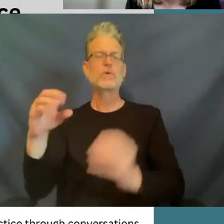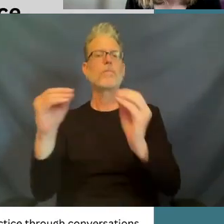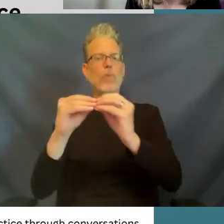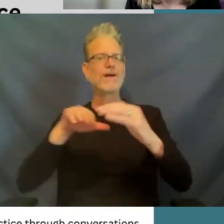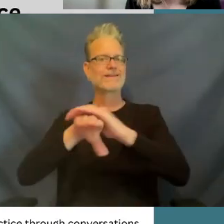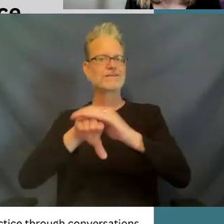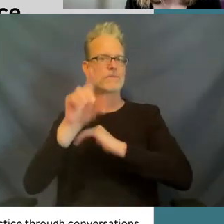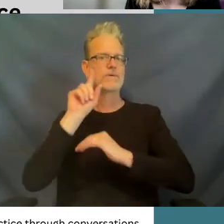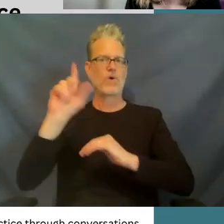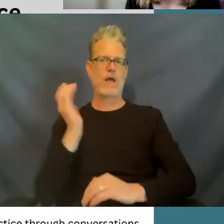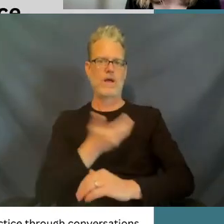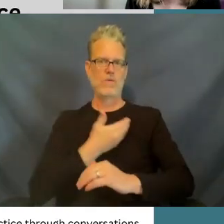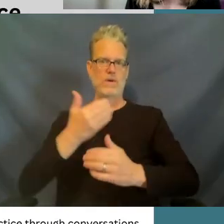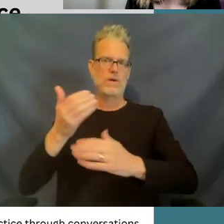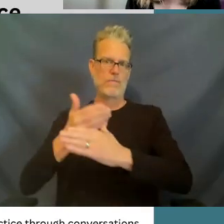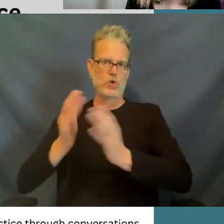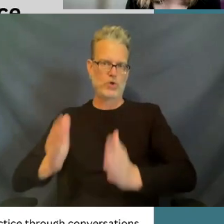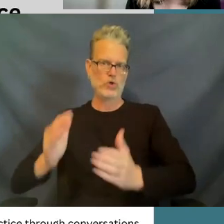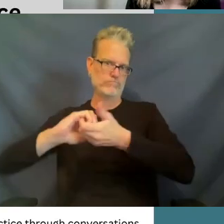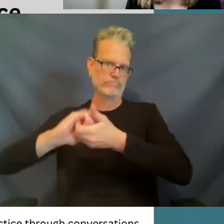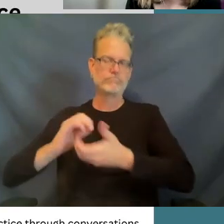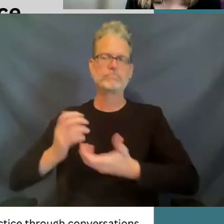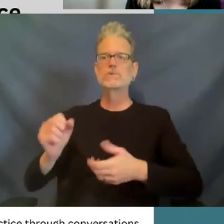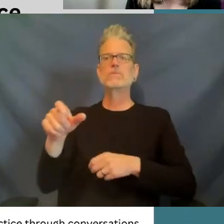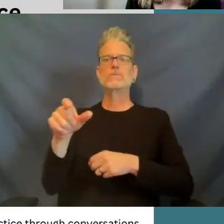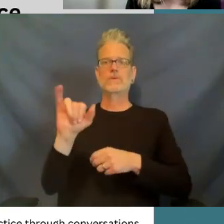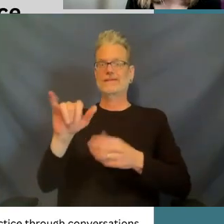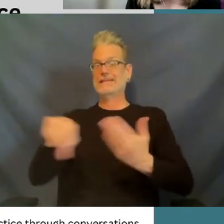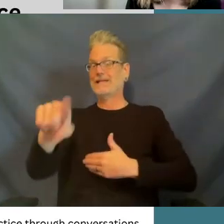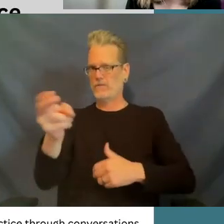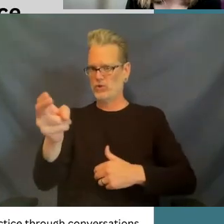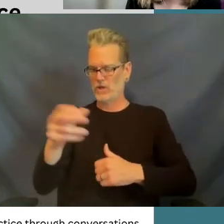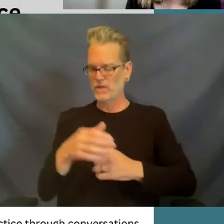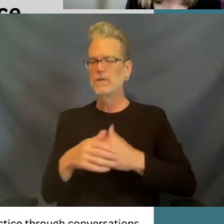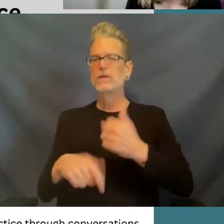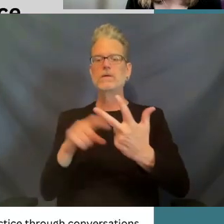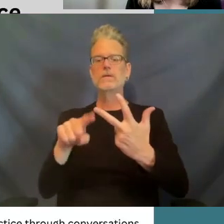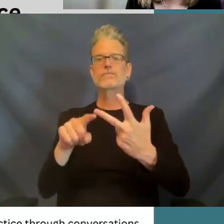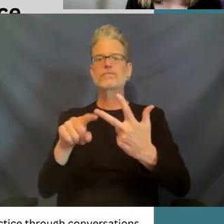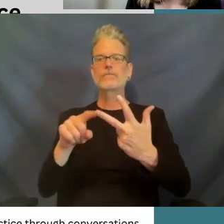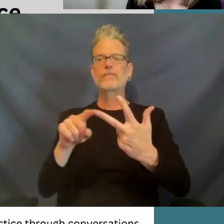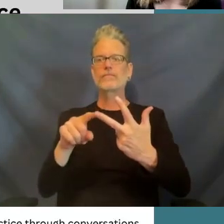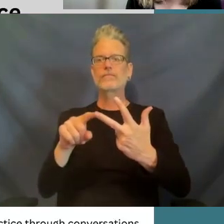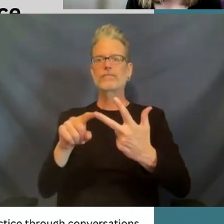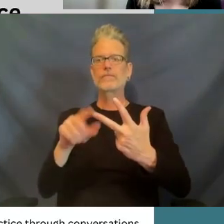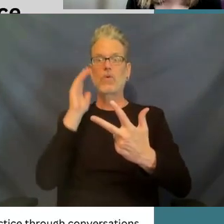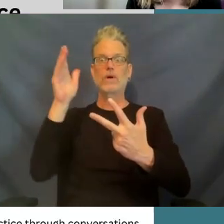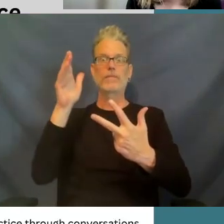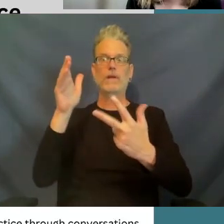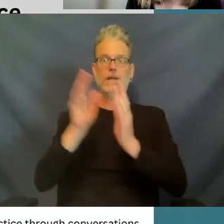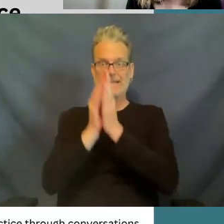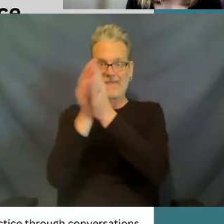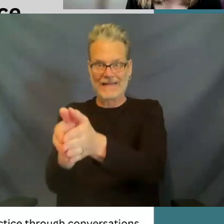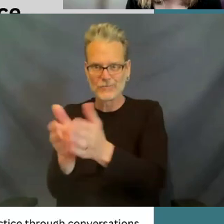partners. So that one is coming up next Thursday. And then our third session is diving into what it looks like to put